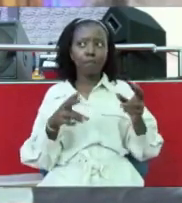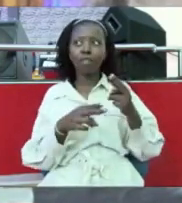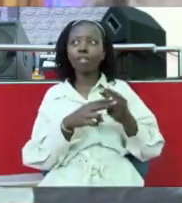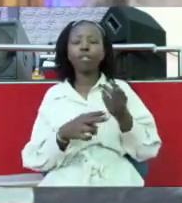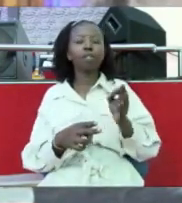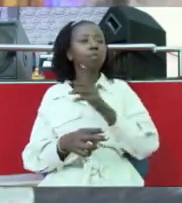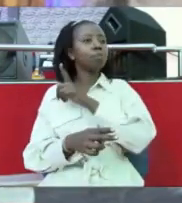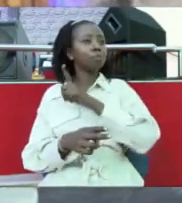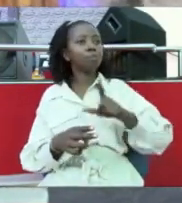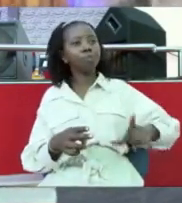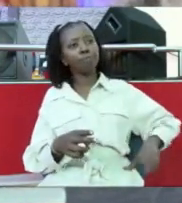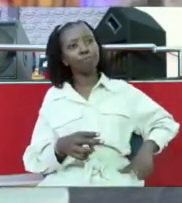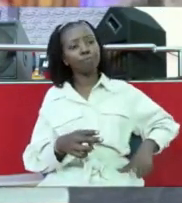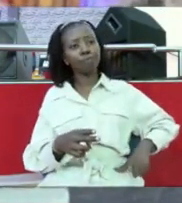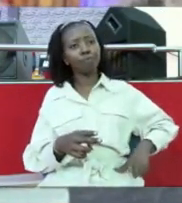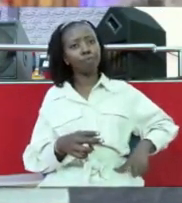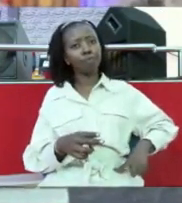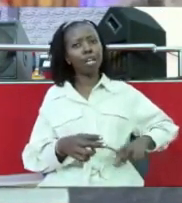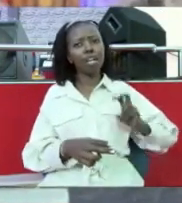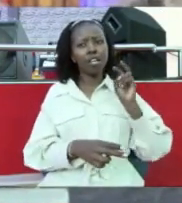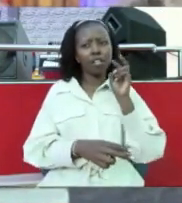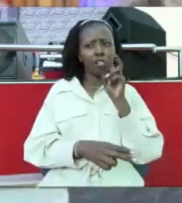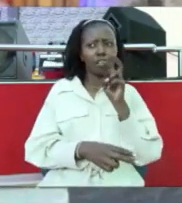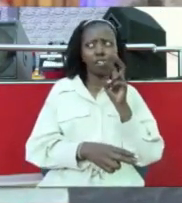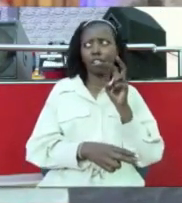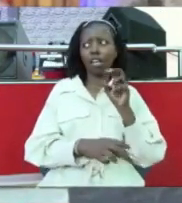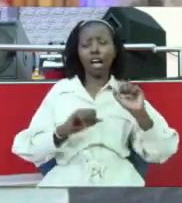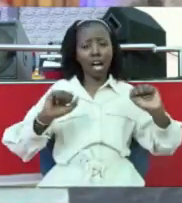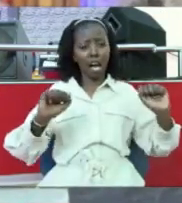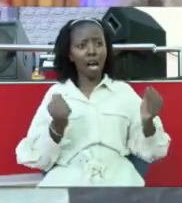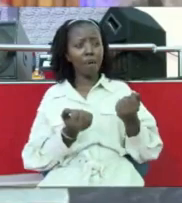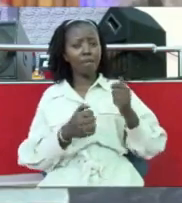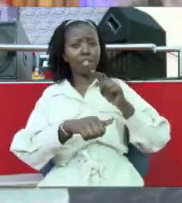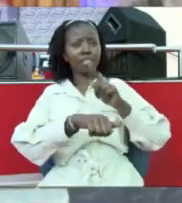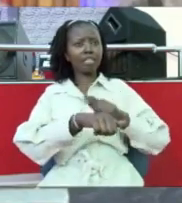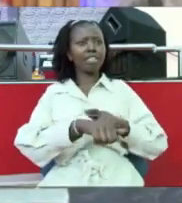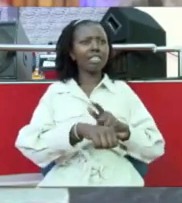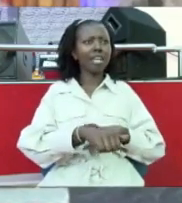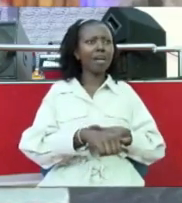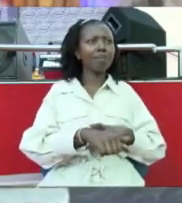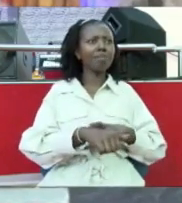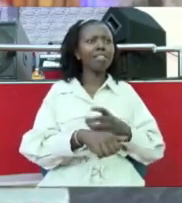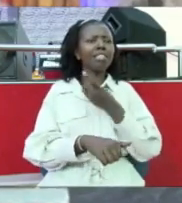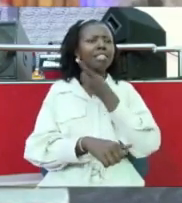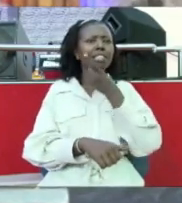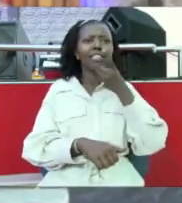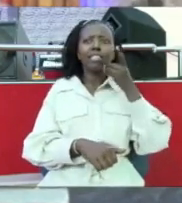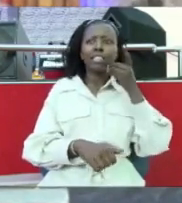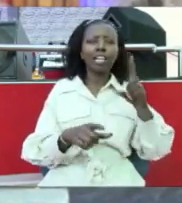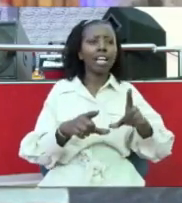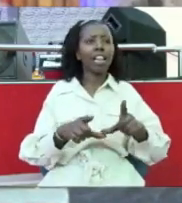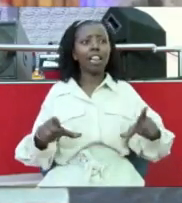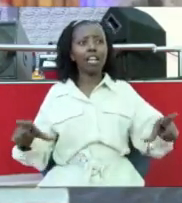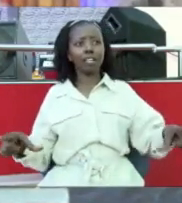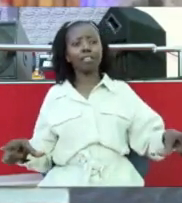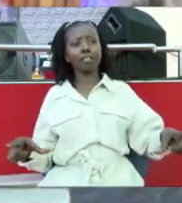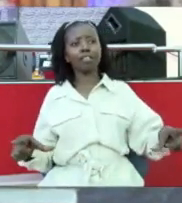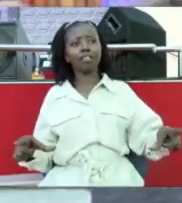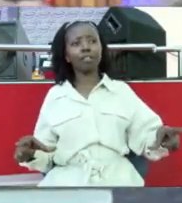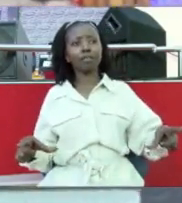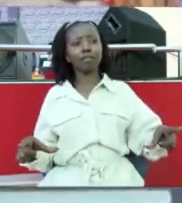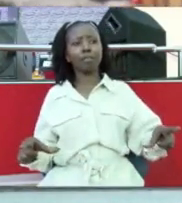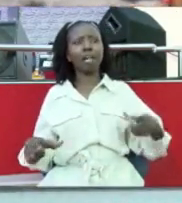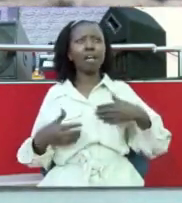Lord. You see, it is happening at a time when there was famine. Inafanyika wakati kulikuwa na kiangazi. And I don't know